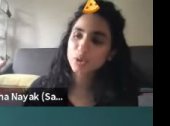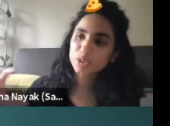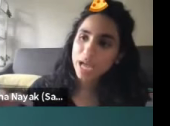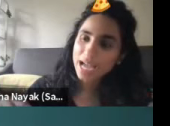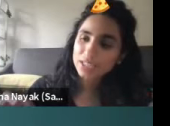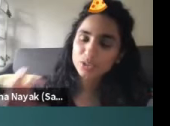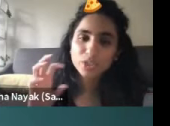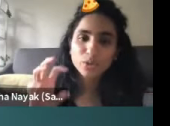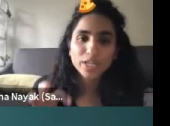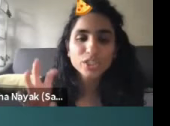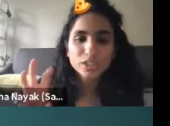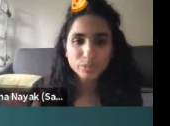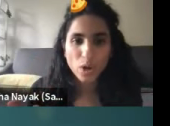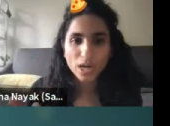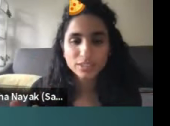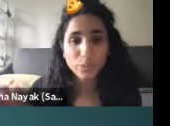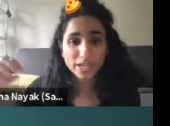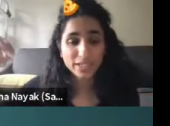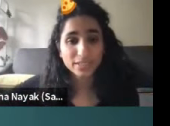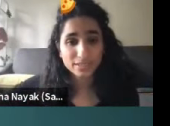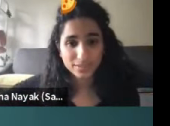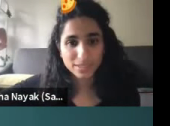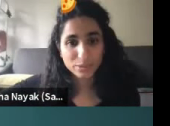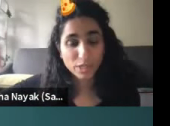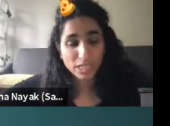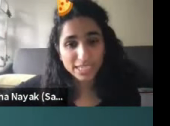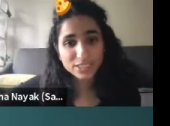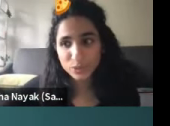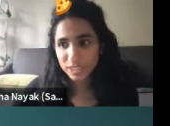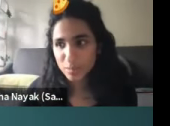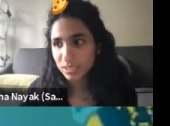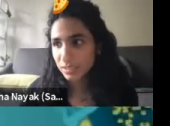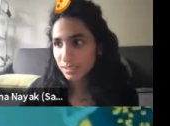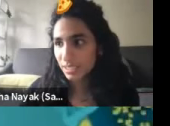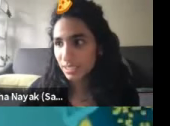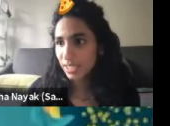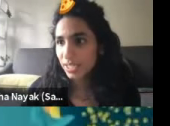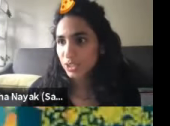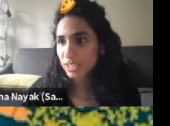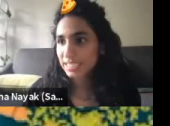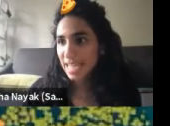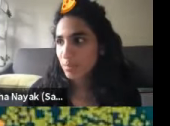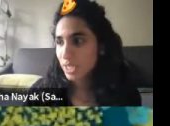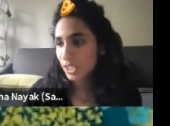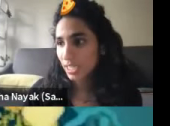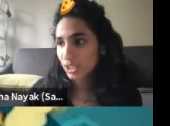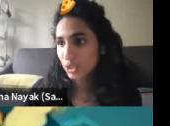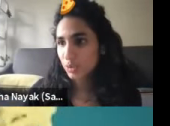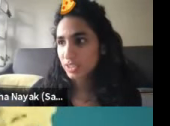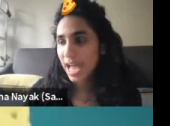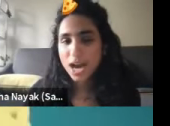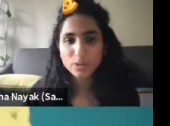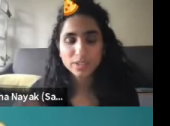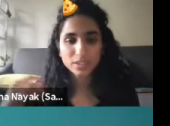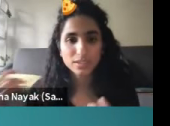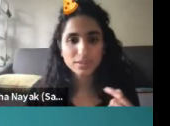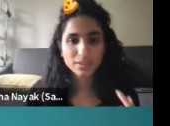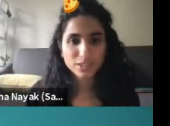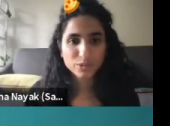kind of goes back to the original spot where it released those chemicals. So this animation kind of shows